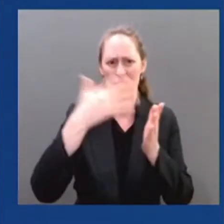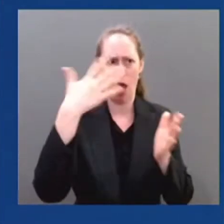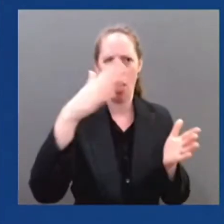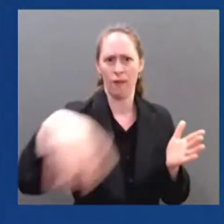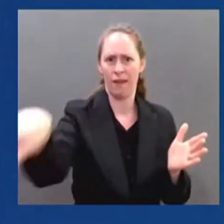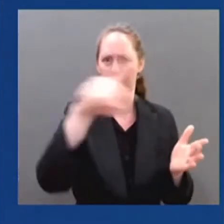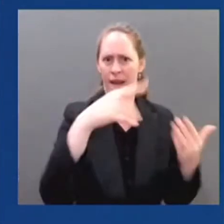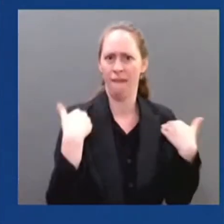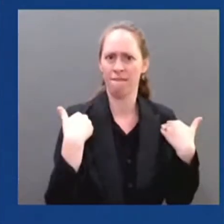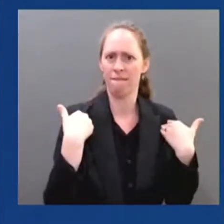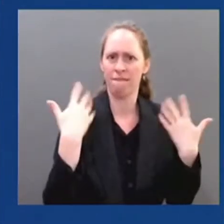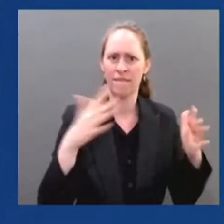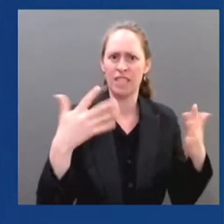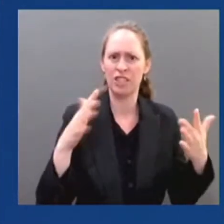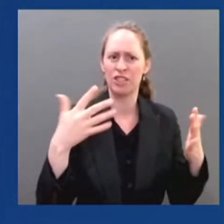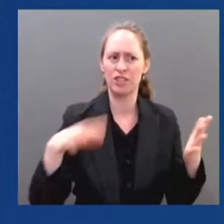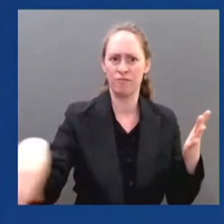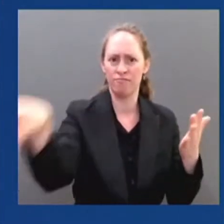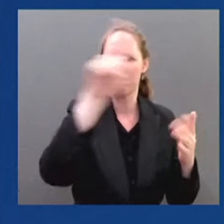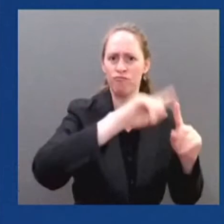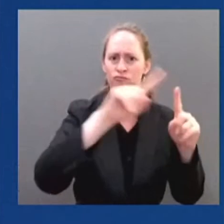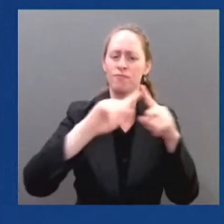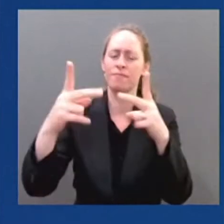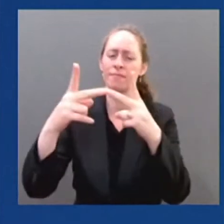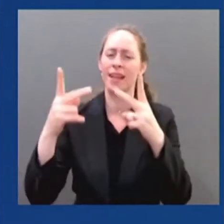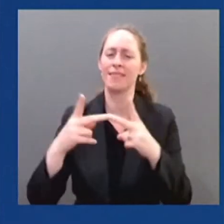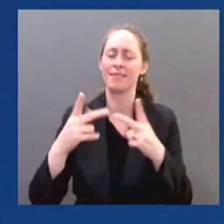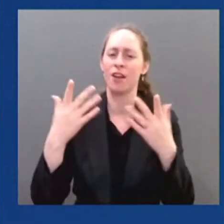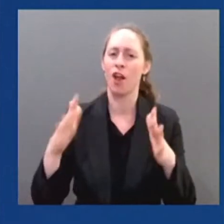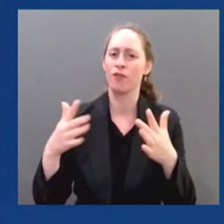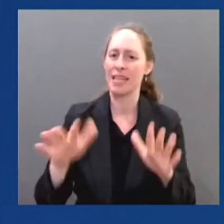country. And as more doses are received and more sites